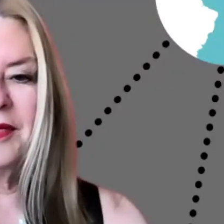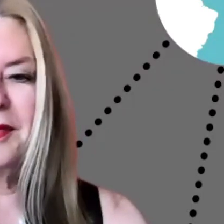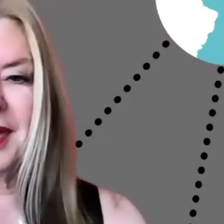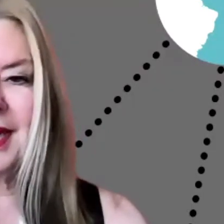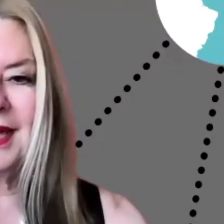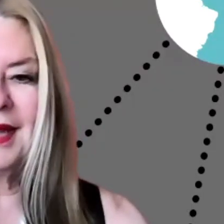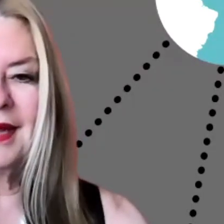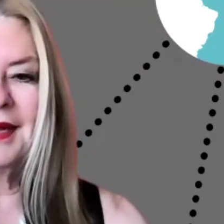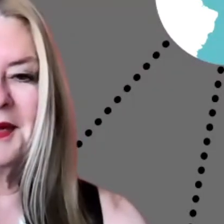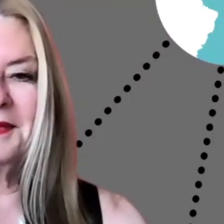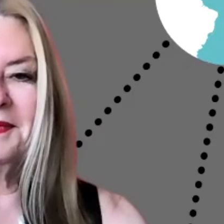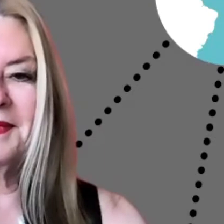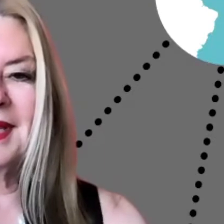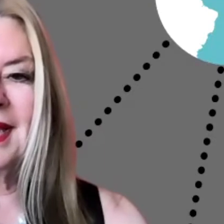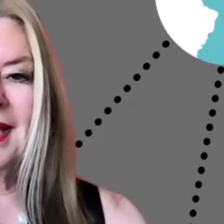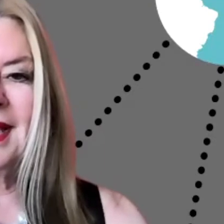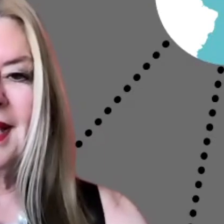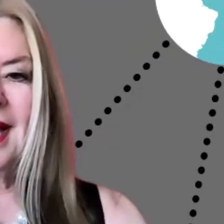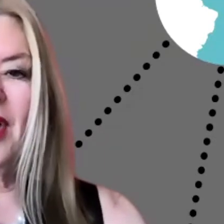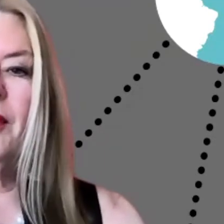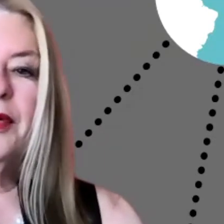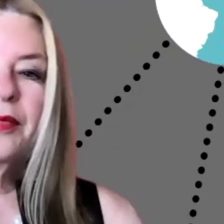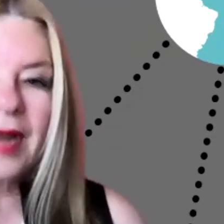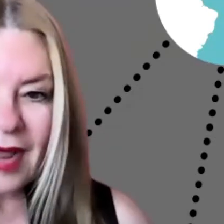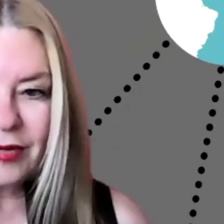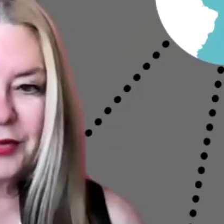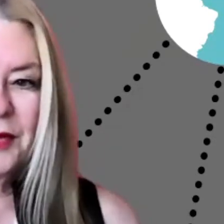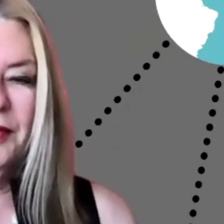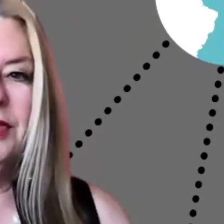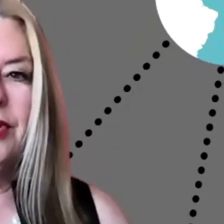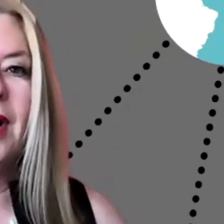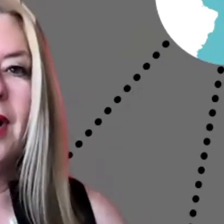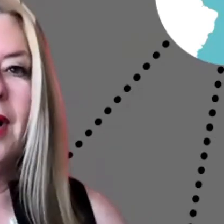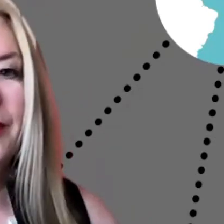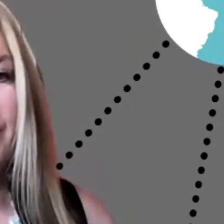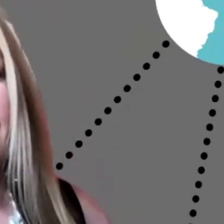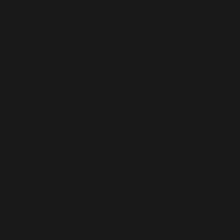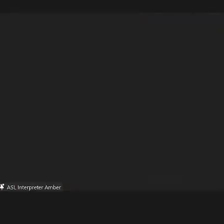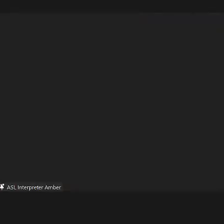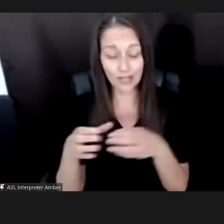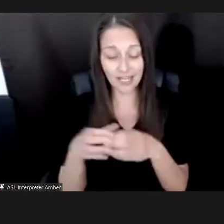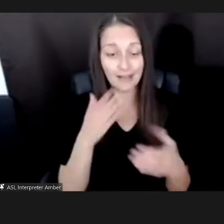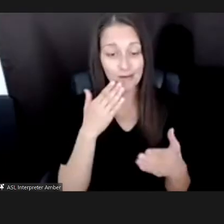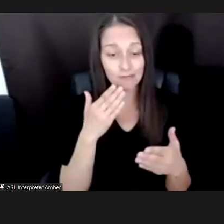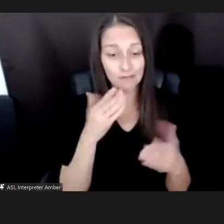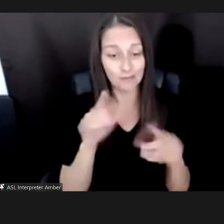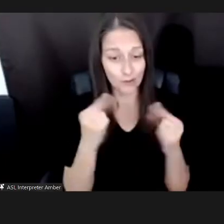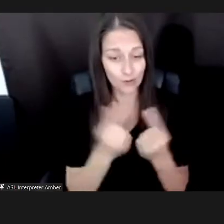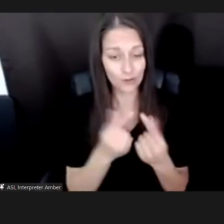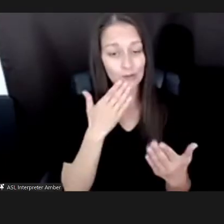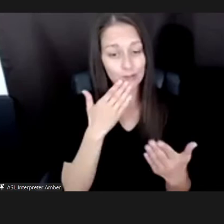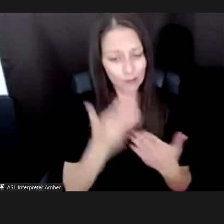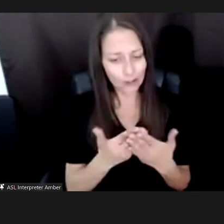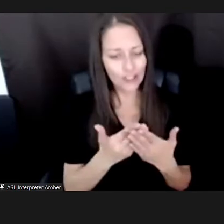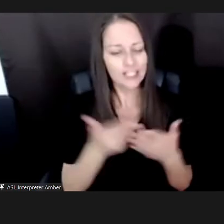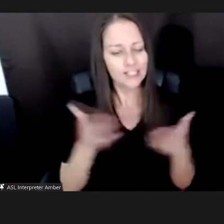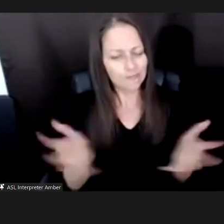Hello, everybody. I hope your breakout group was thought-provoking and helpful